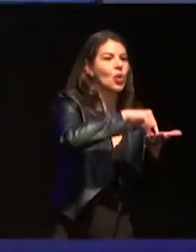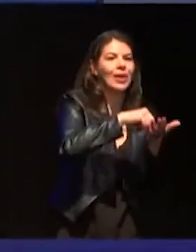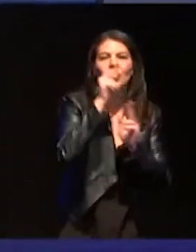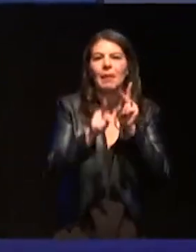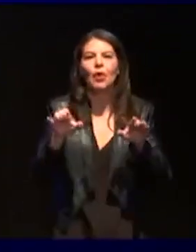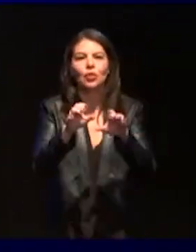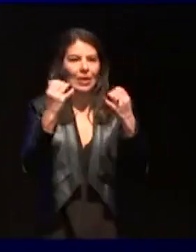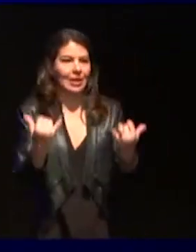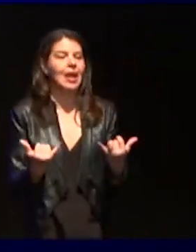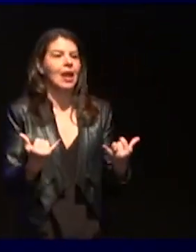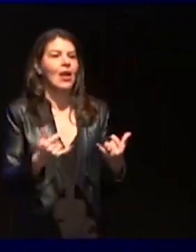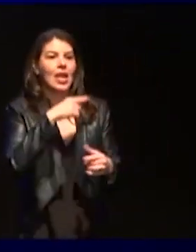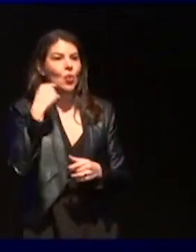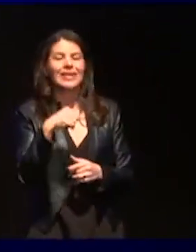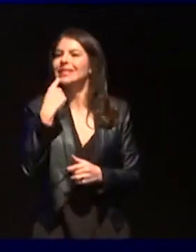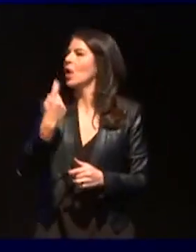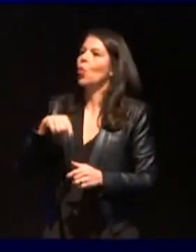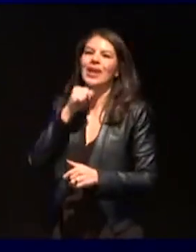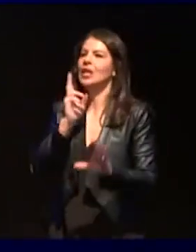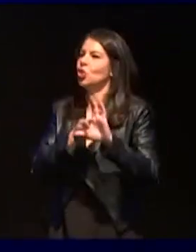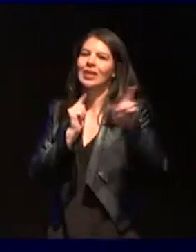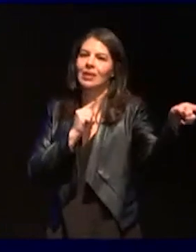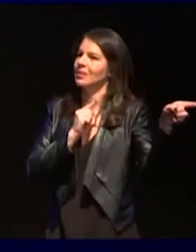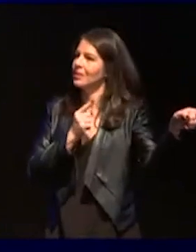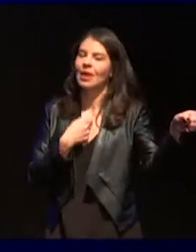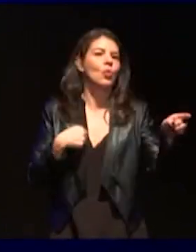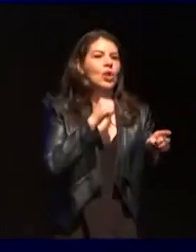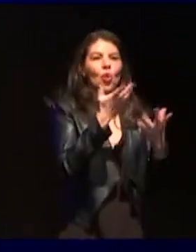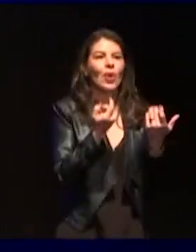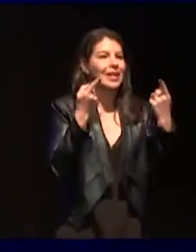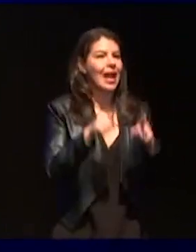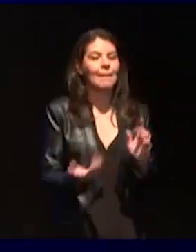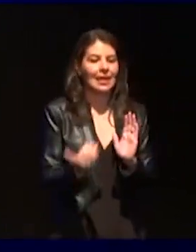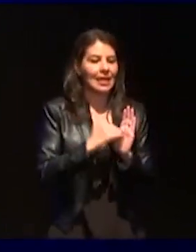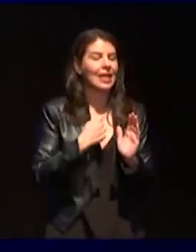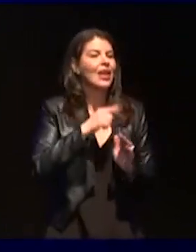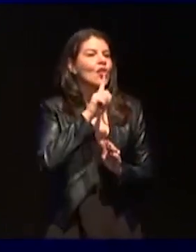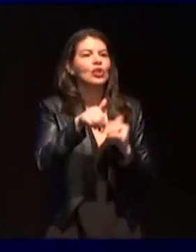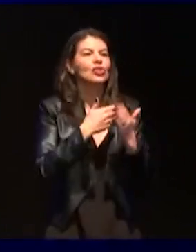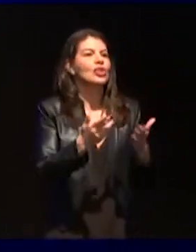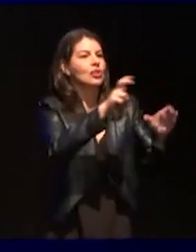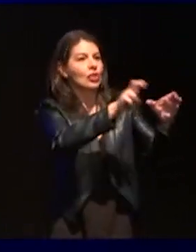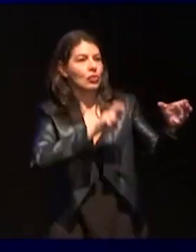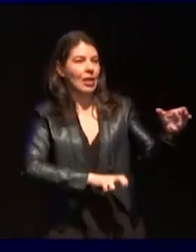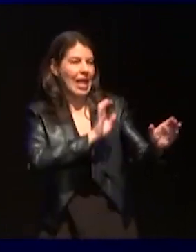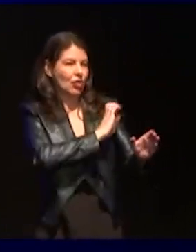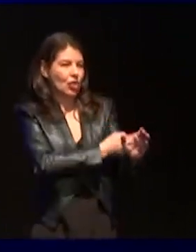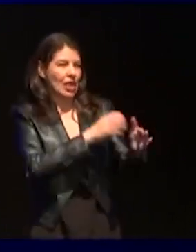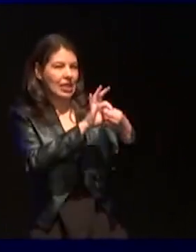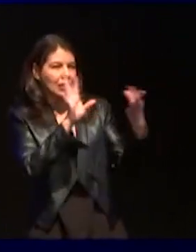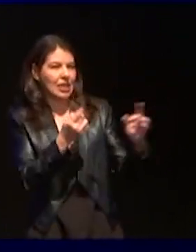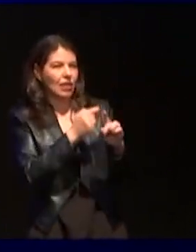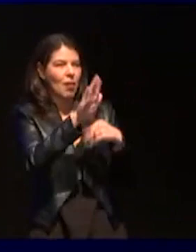now in Russia. They're saying, we're not a part of this movement. We don't want it to happen. So they're disavowing themselves energetically from